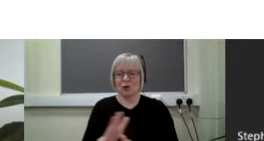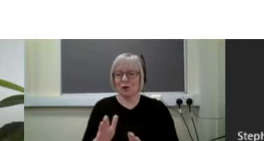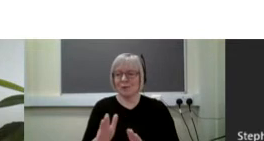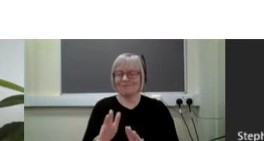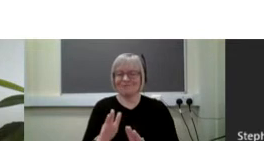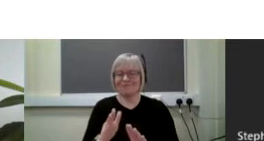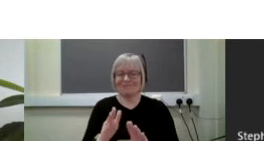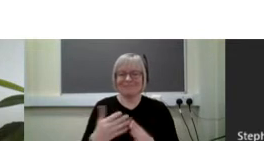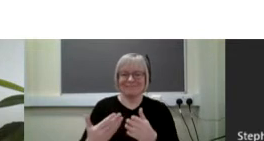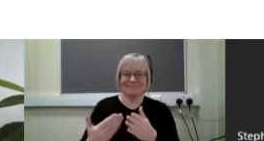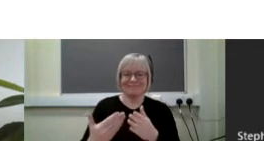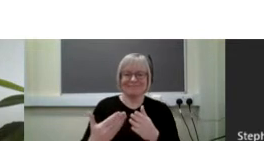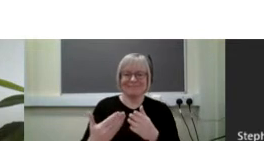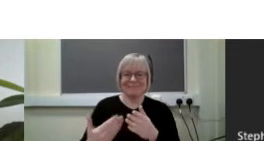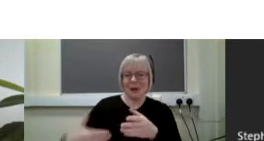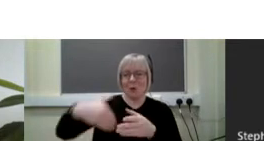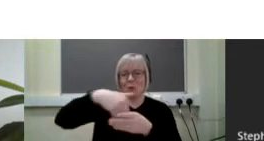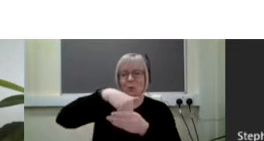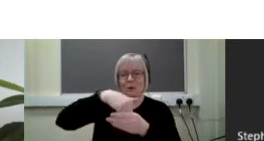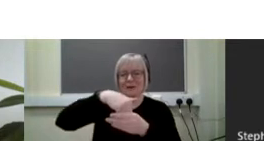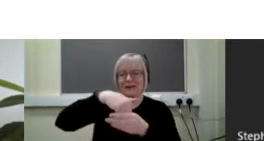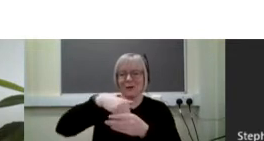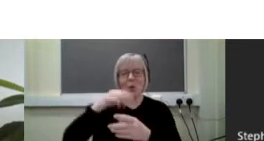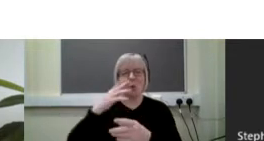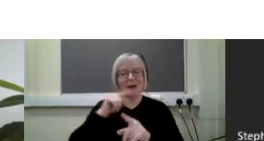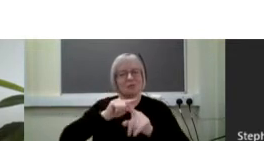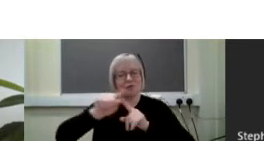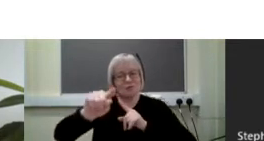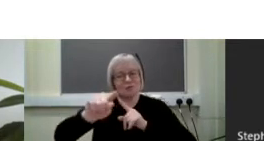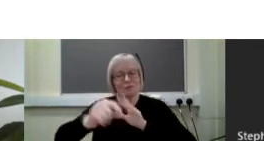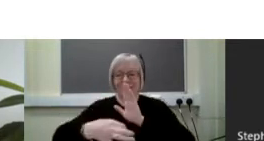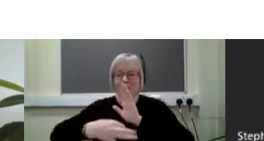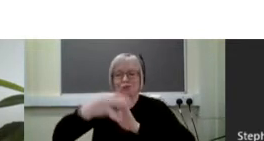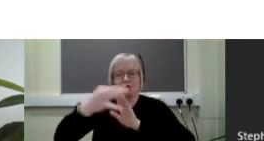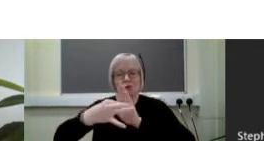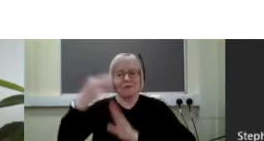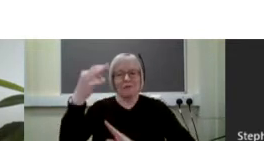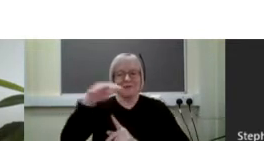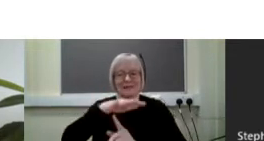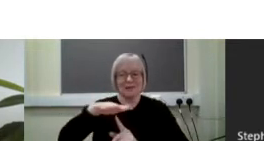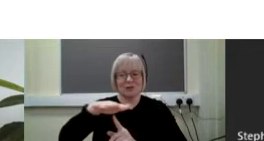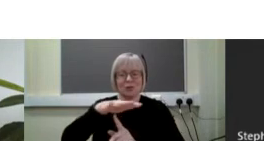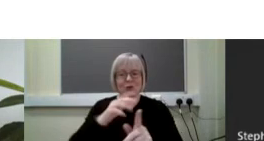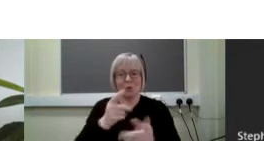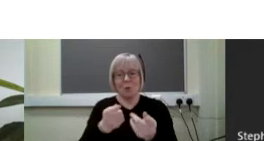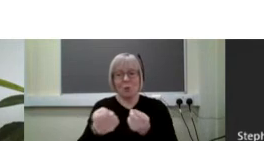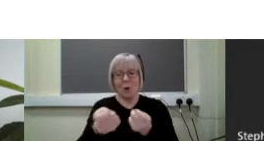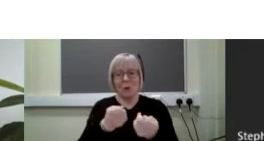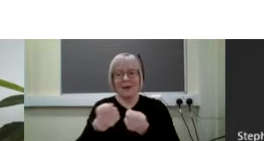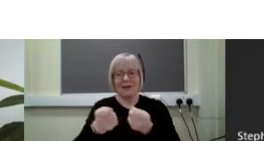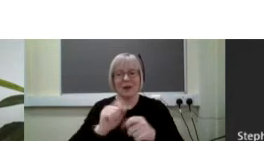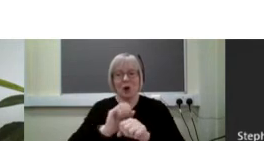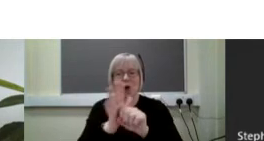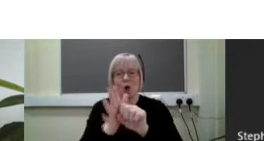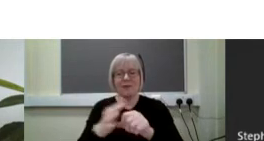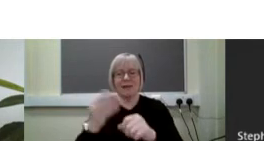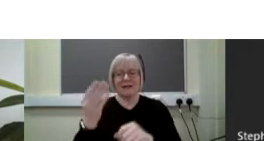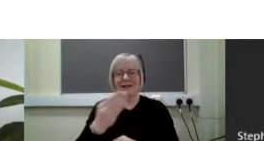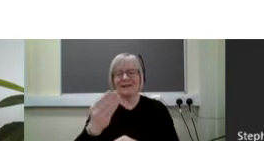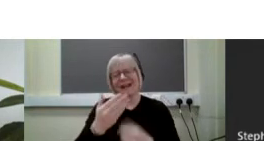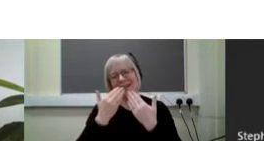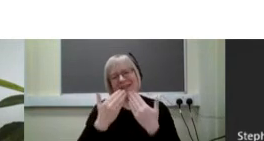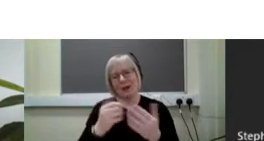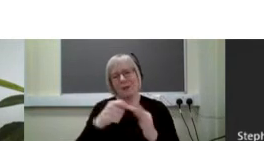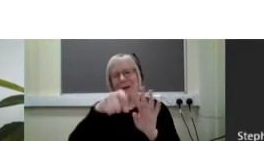of trying to improve the situation or to mitigate COVID-19 within South Africa. Thanks, Mary.